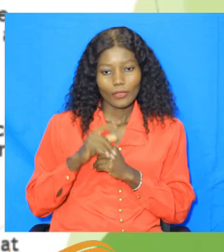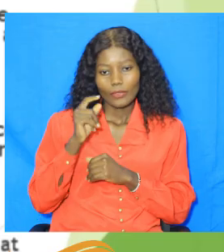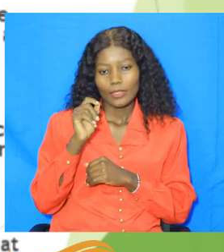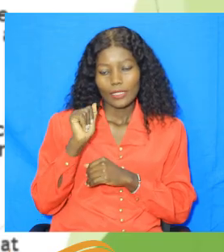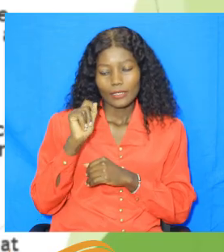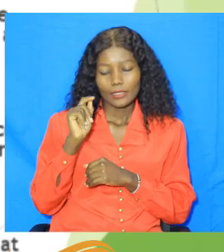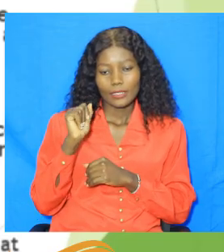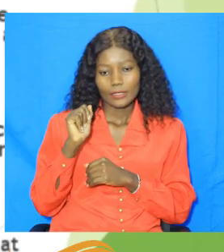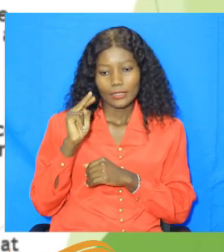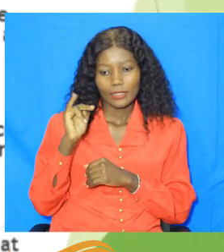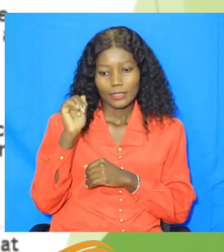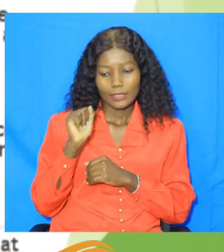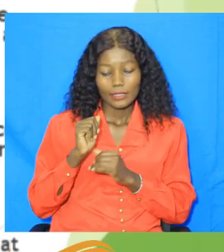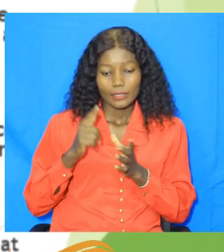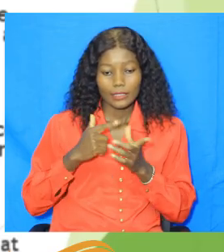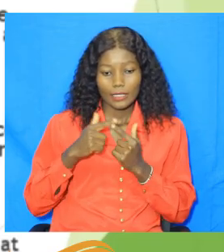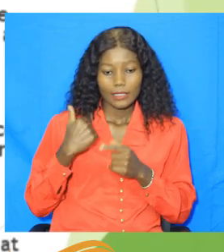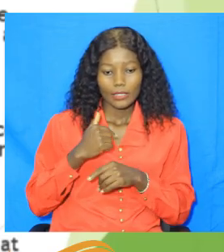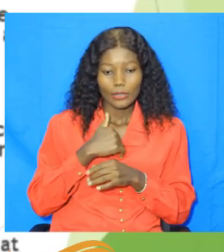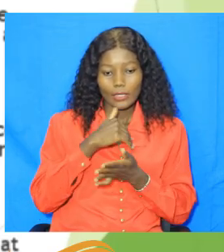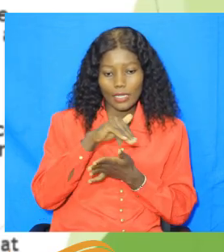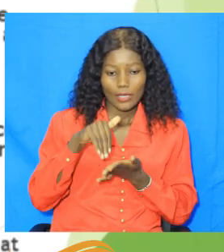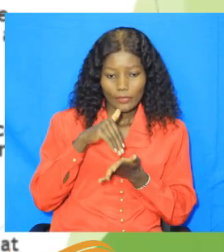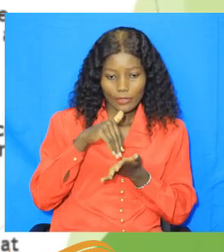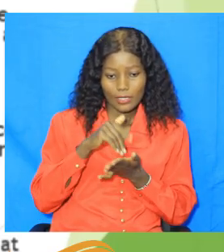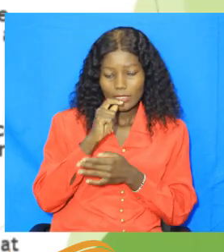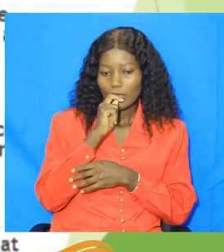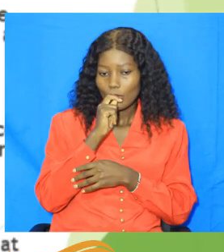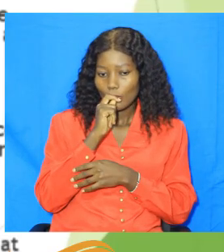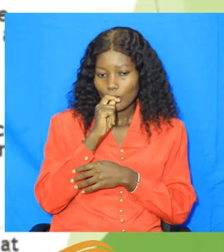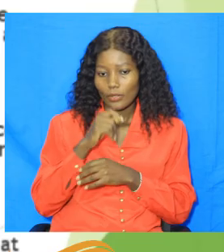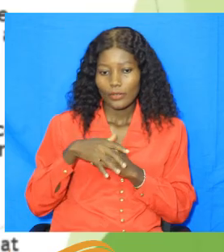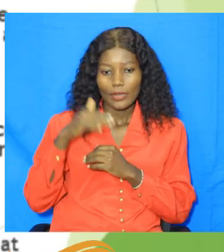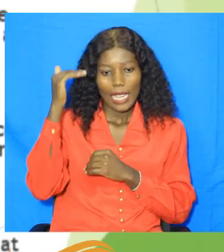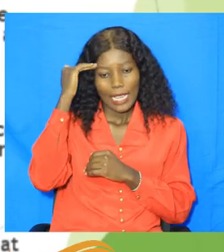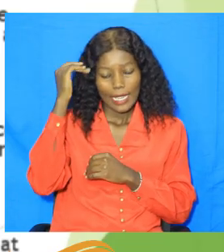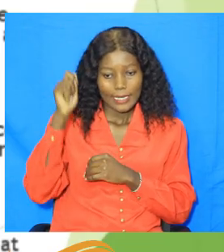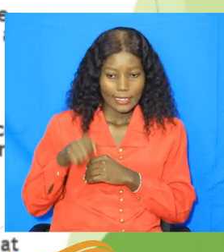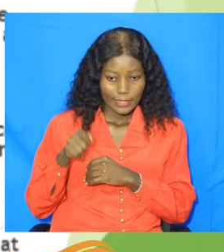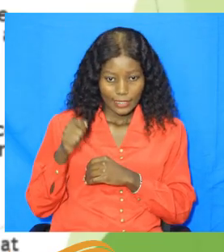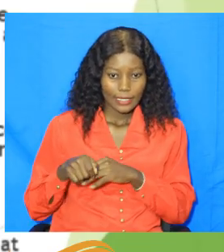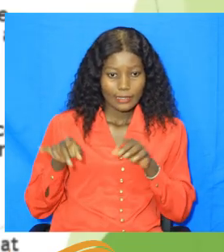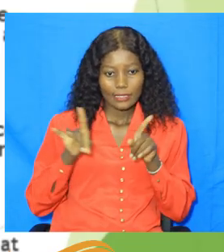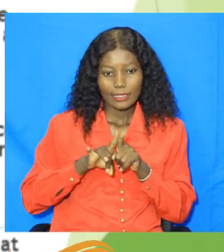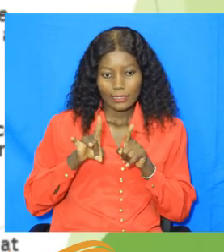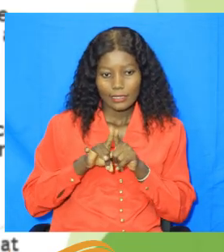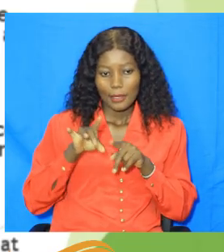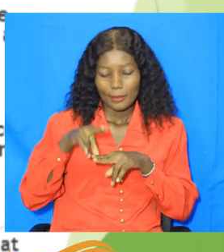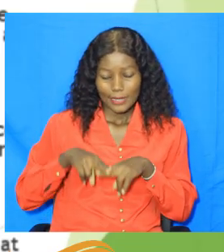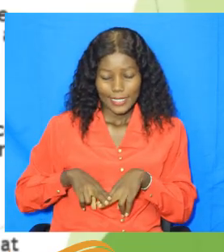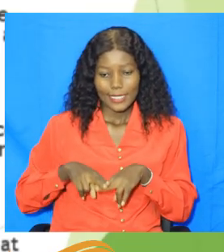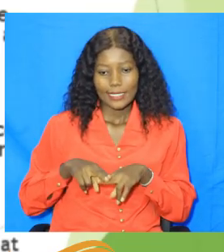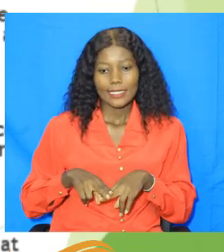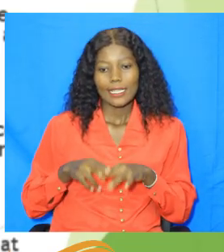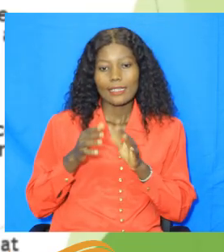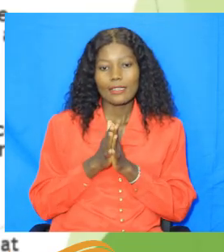tatamis, and we'll have the center referee, we'll have the head judge also seated with